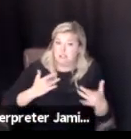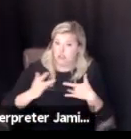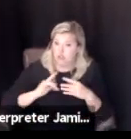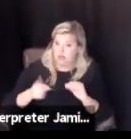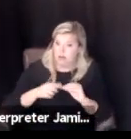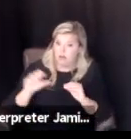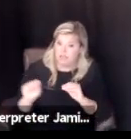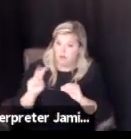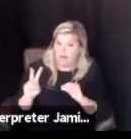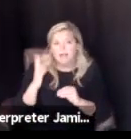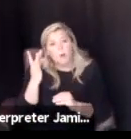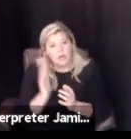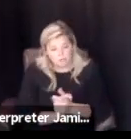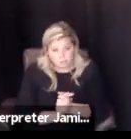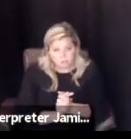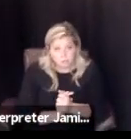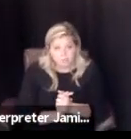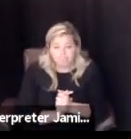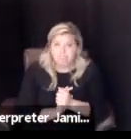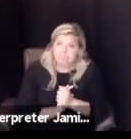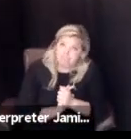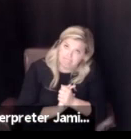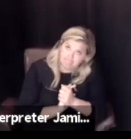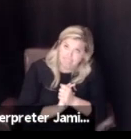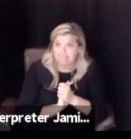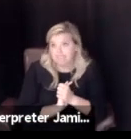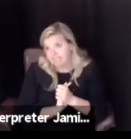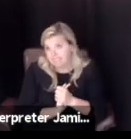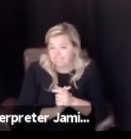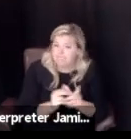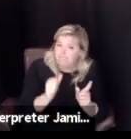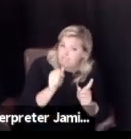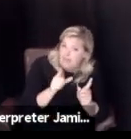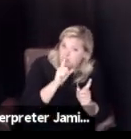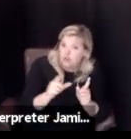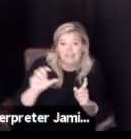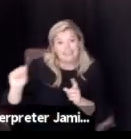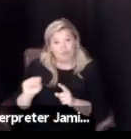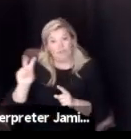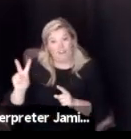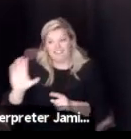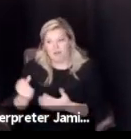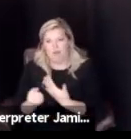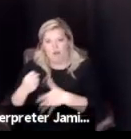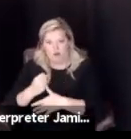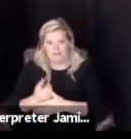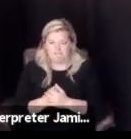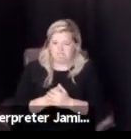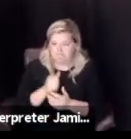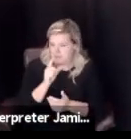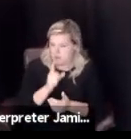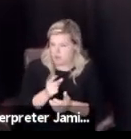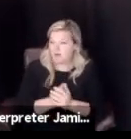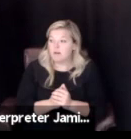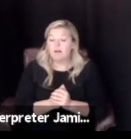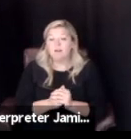violence? I'm not so sure that's 100% on the top of their mind, but this is what I know for sure.